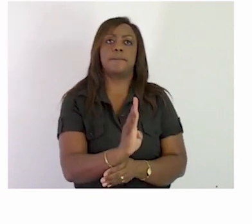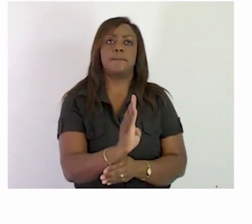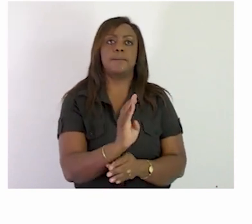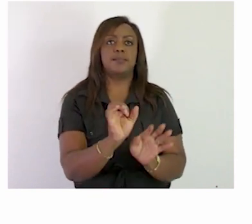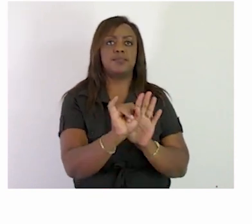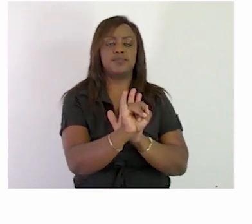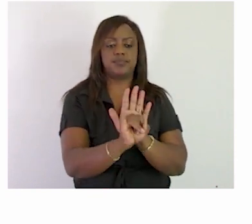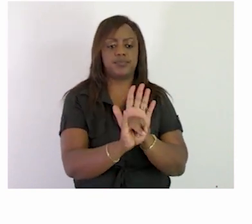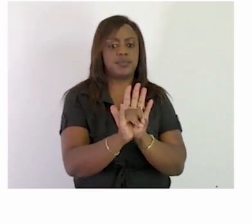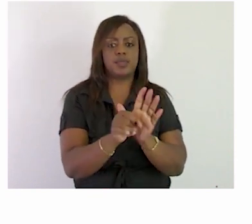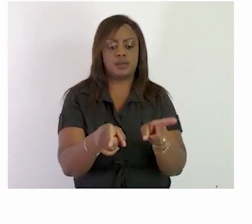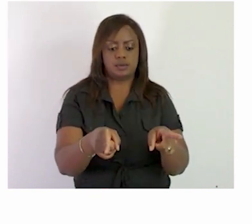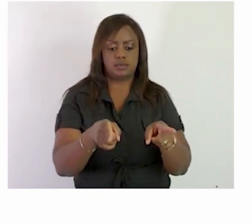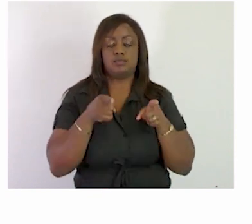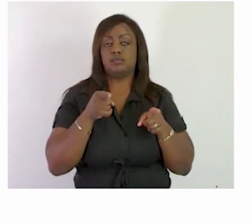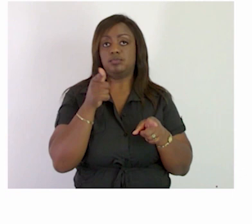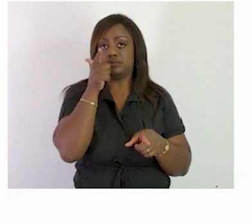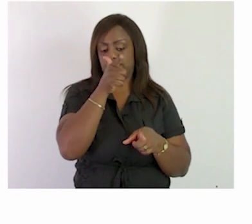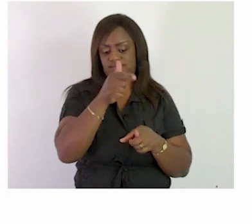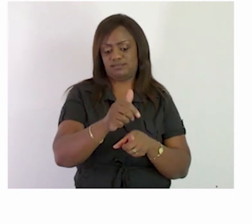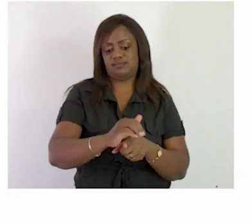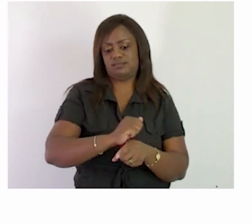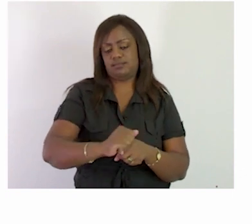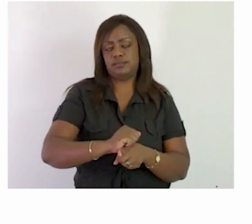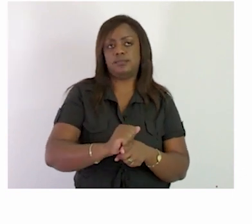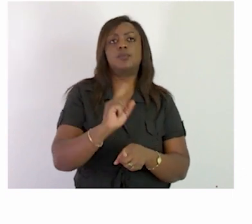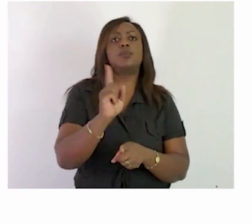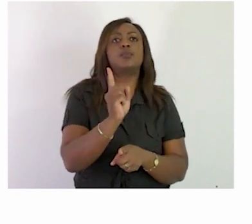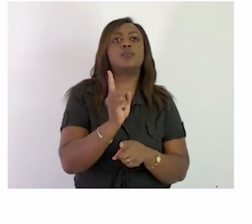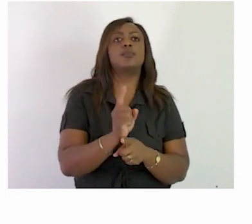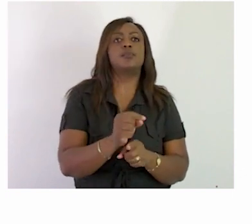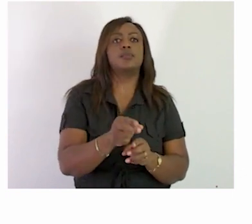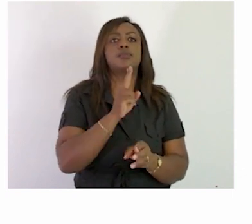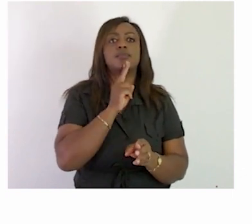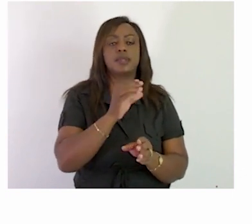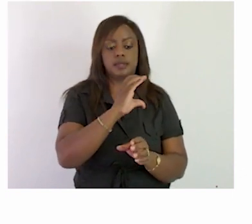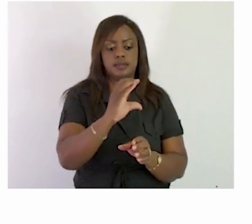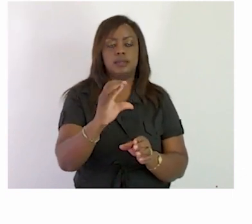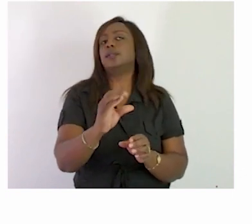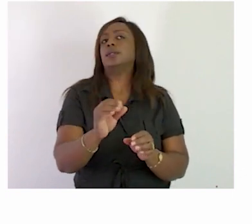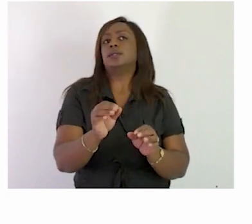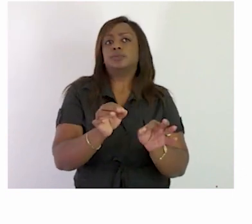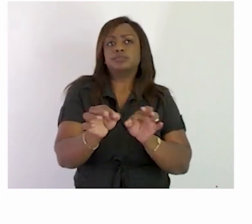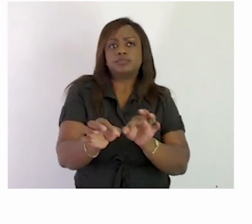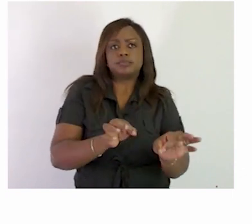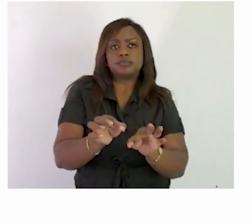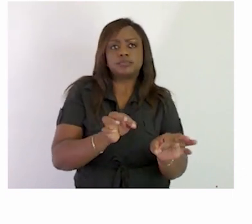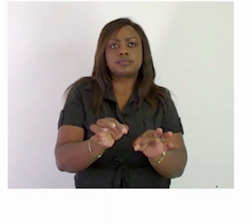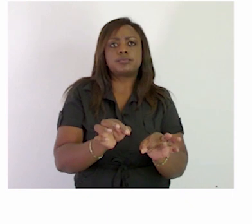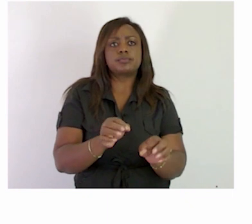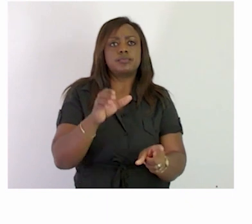identify risky sexual practices. C, describe the